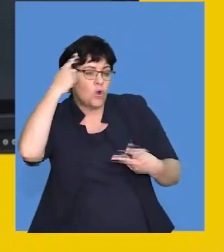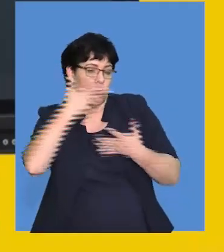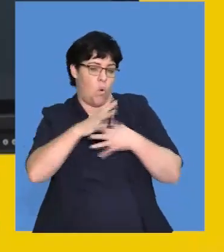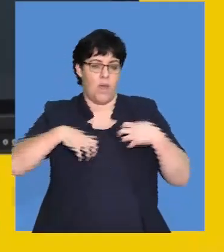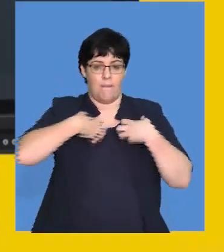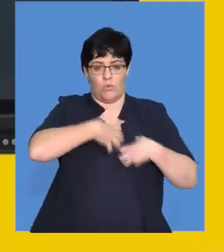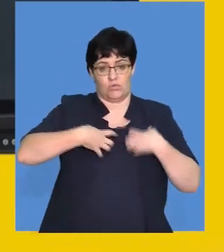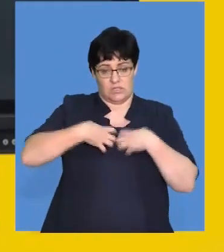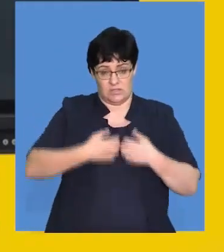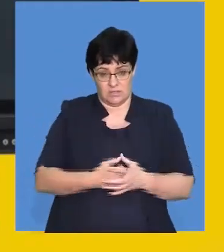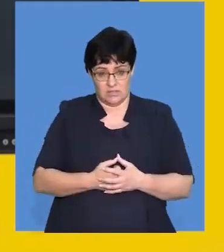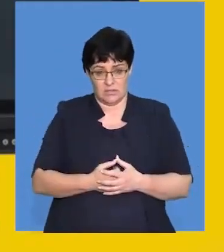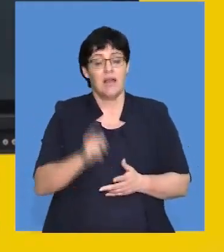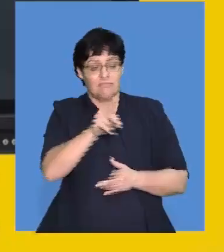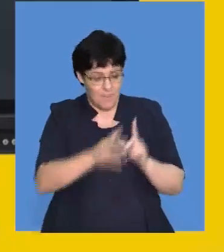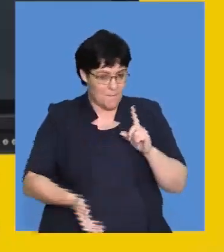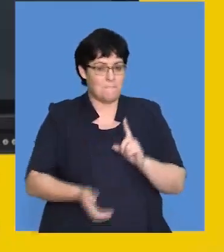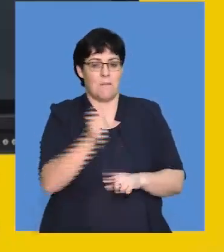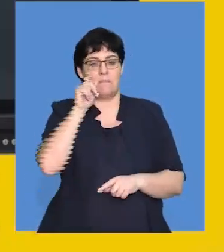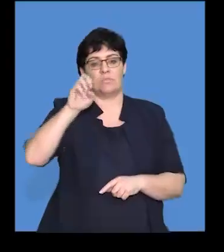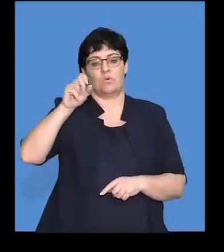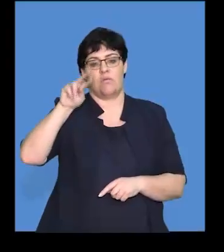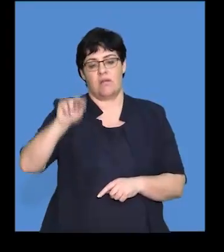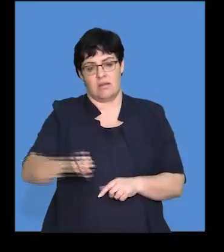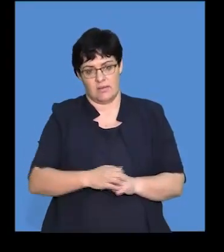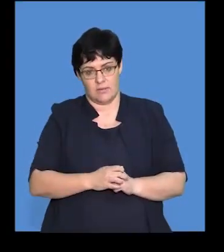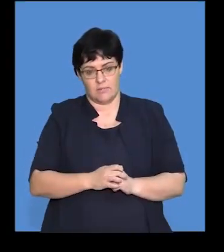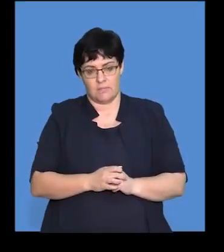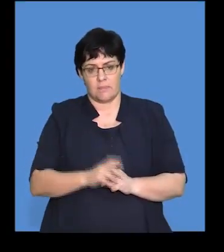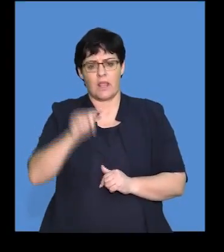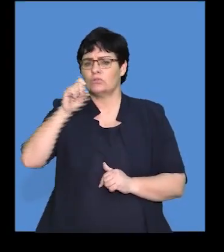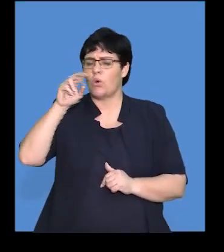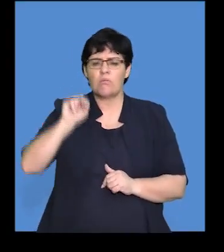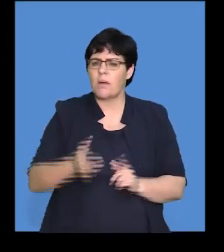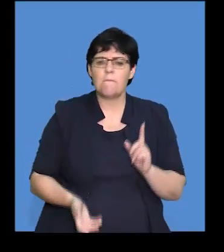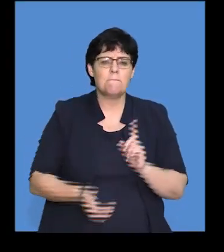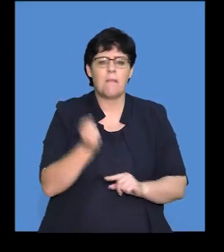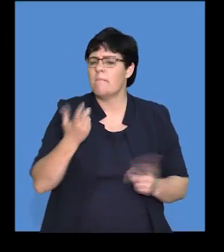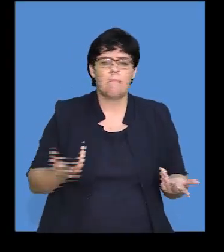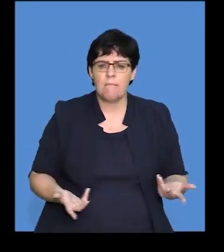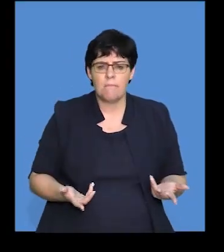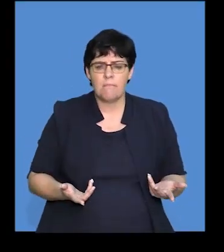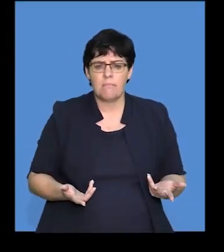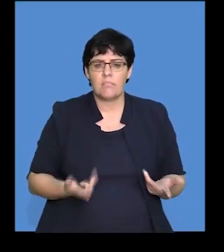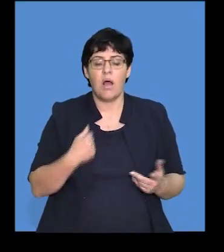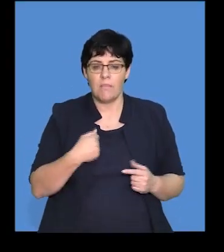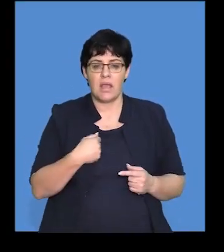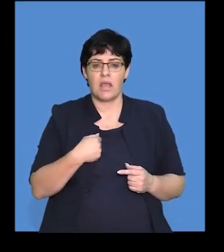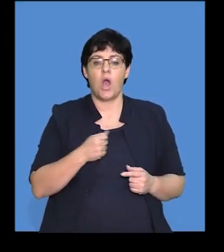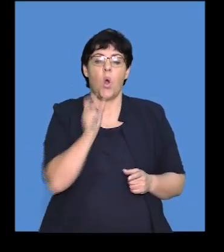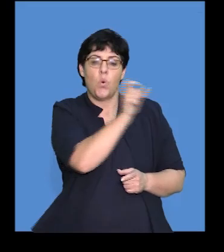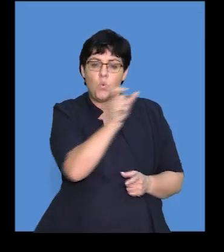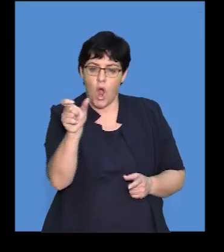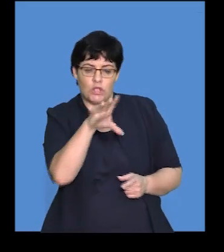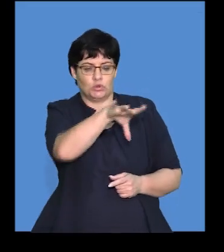is how we find tone. And tone can be recognized with the choice of words. We call